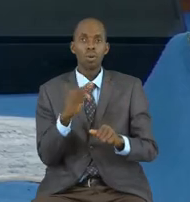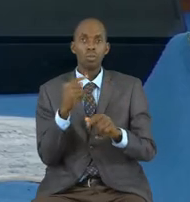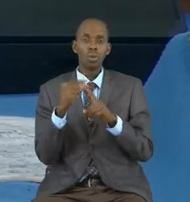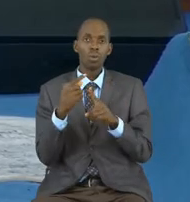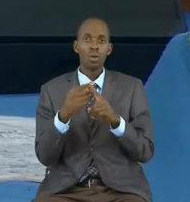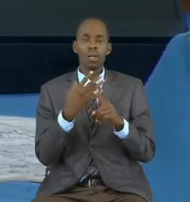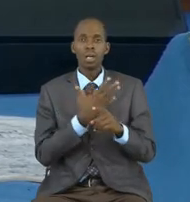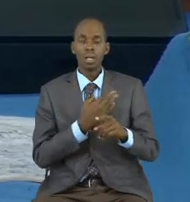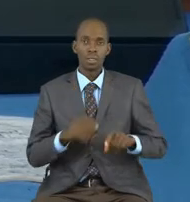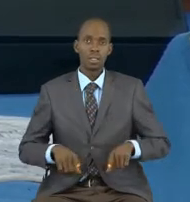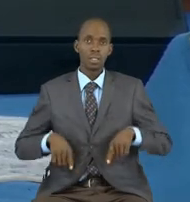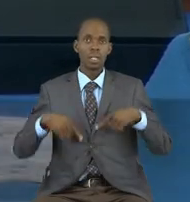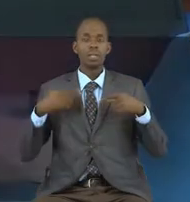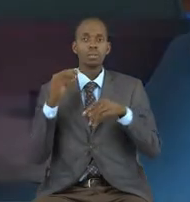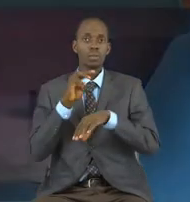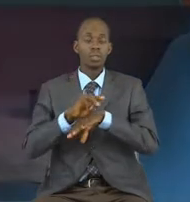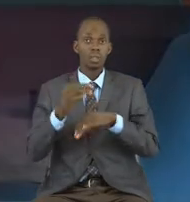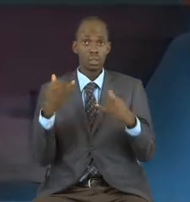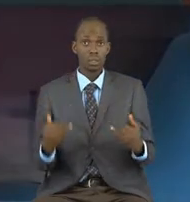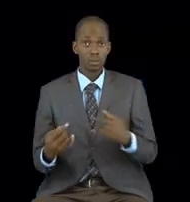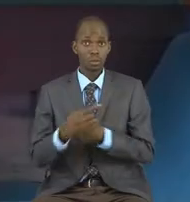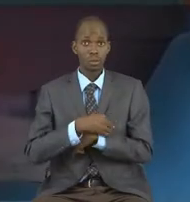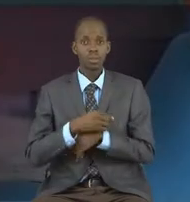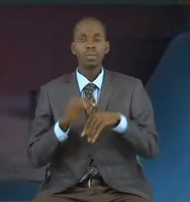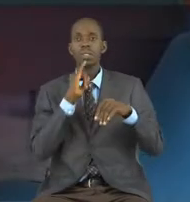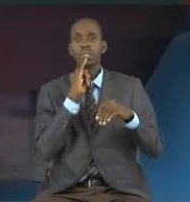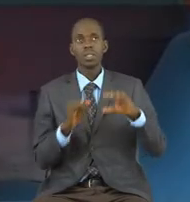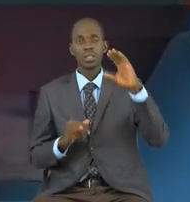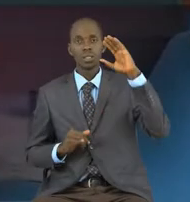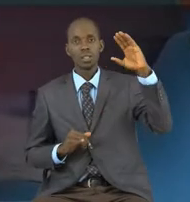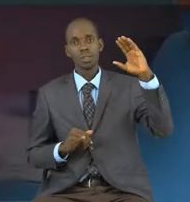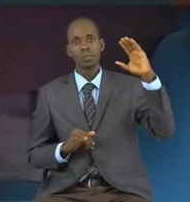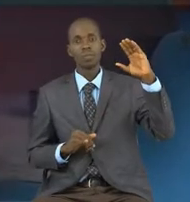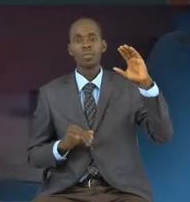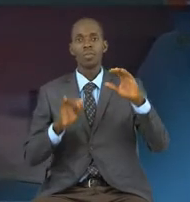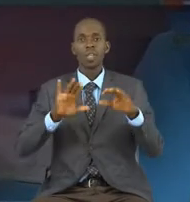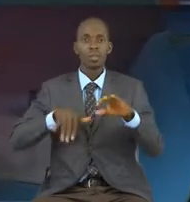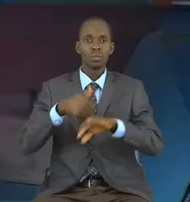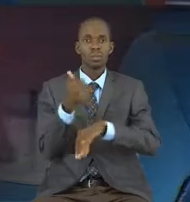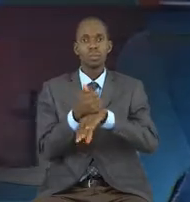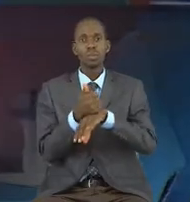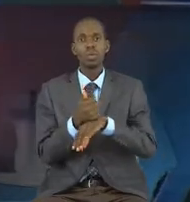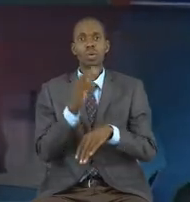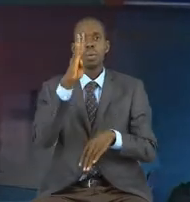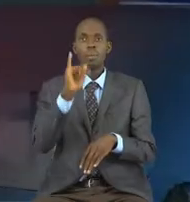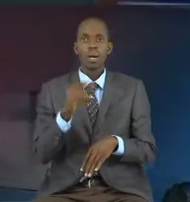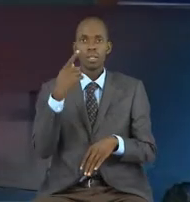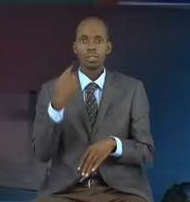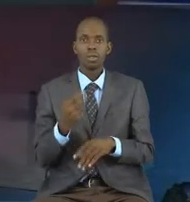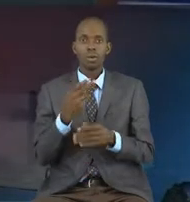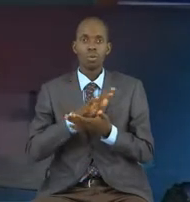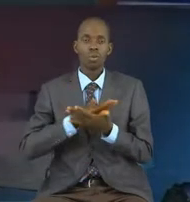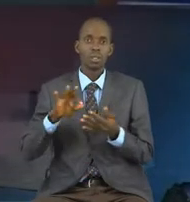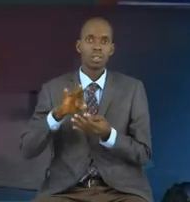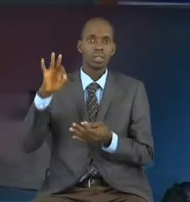about confirmation by the Holy Spirit in ministry. Confirmation by